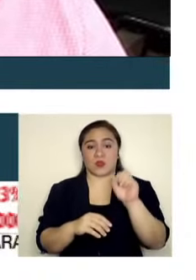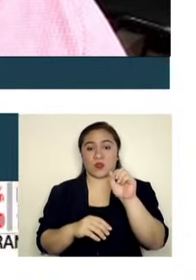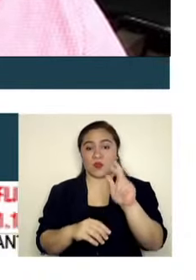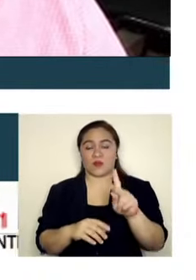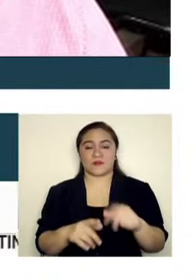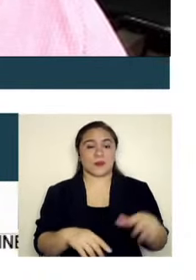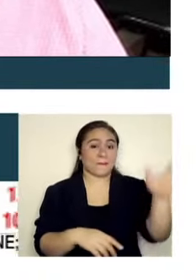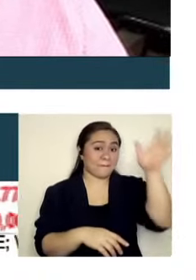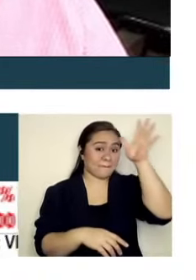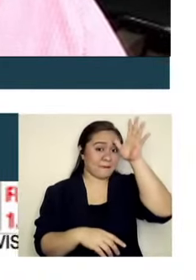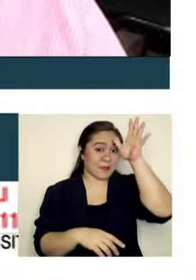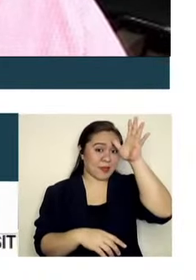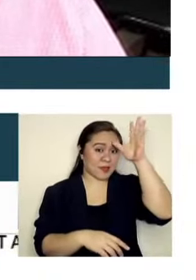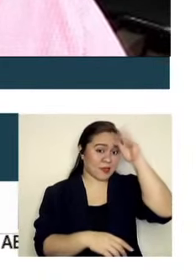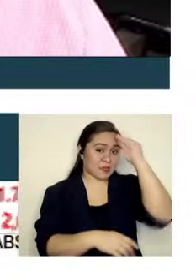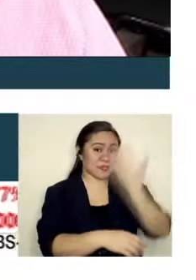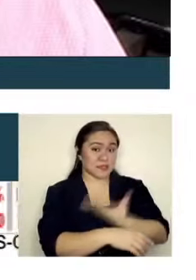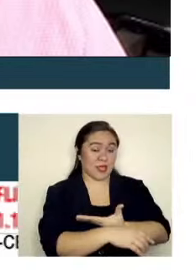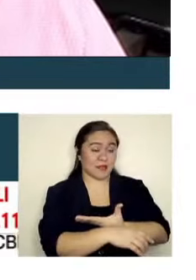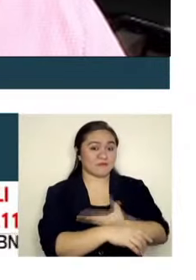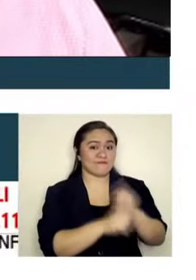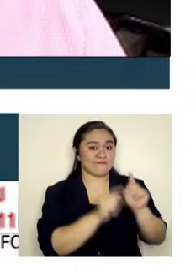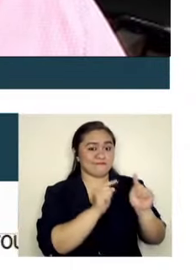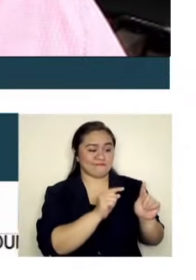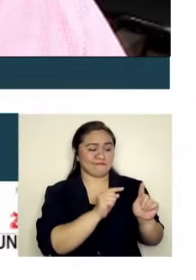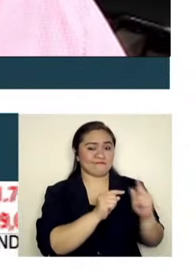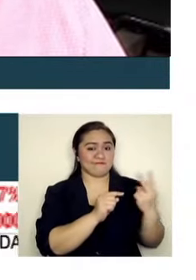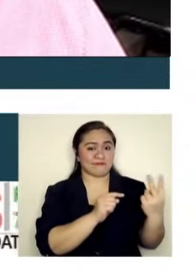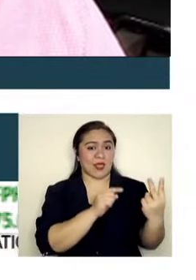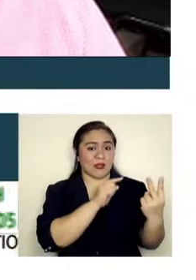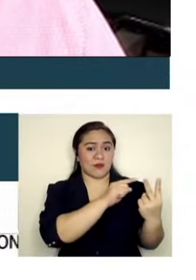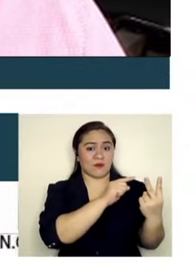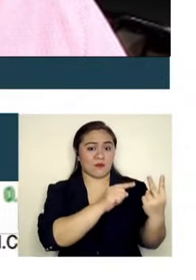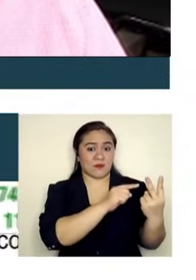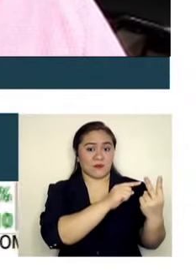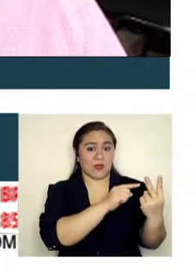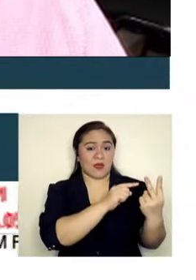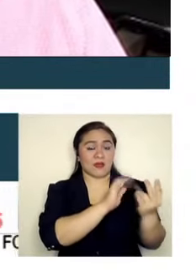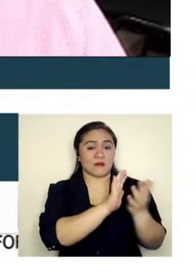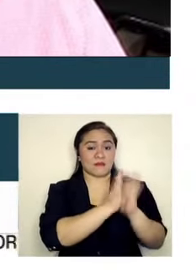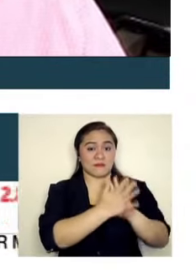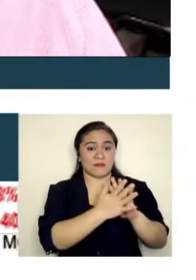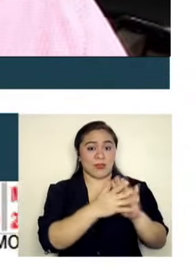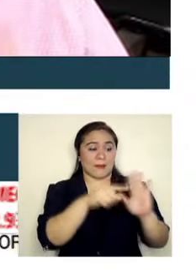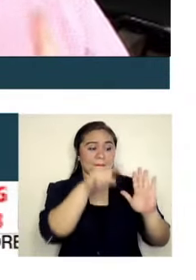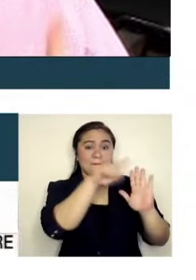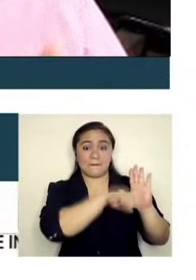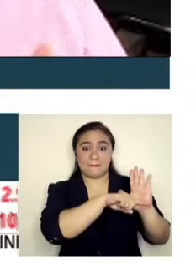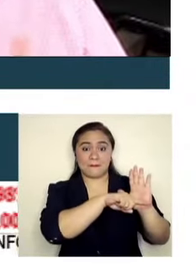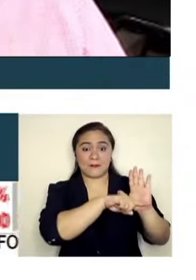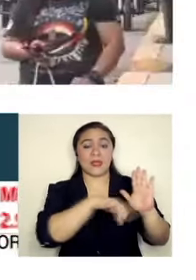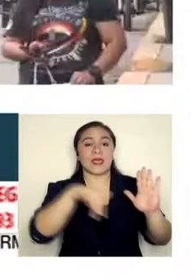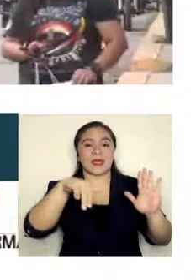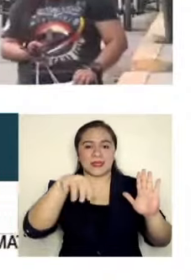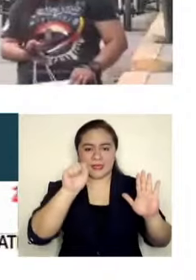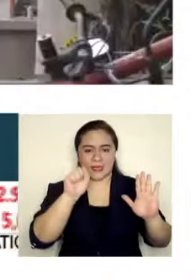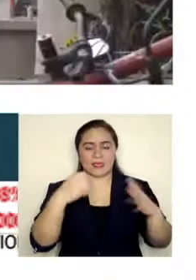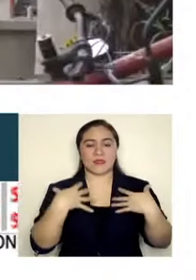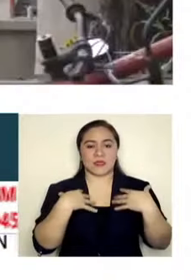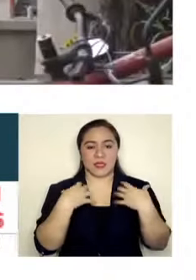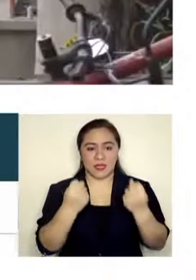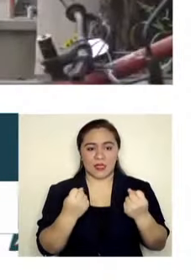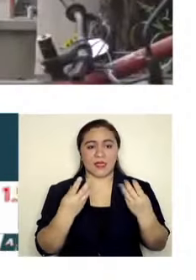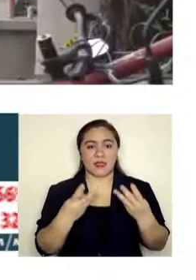recovered already? Yeah, they have recovered. Nag-negative ang RT-PCR nila July 9. However, we heard of the news na